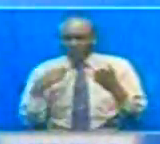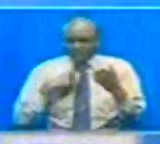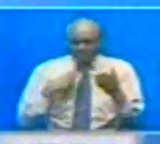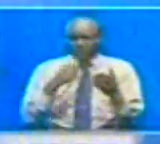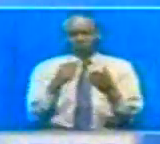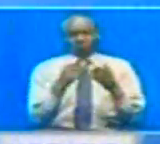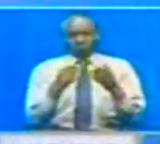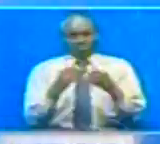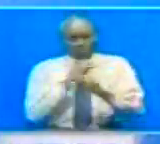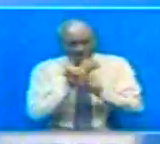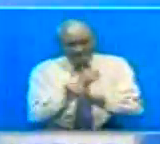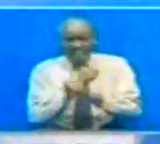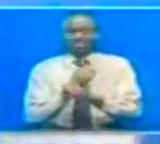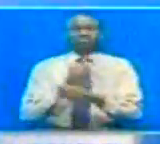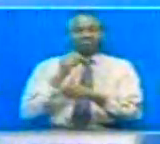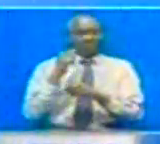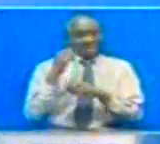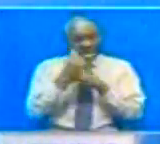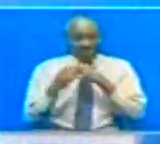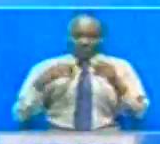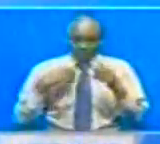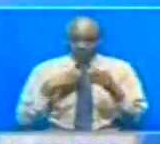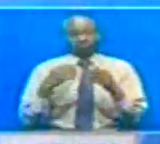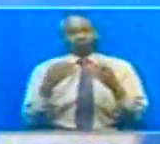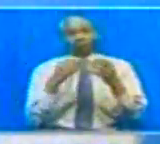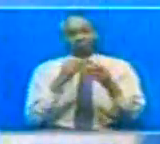country against external and internal threats.